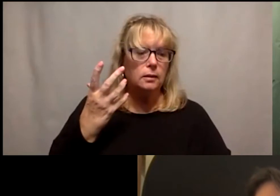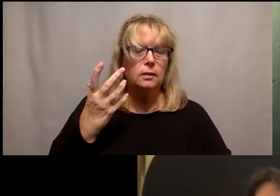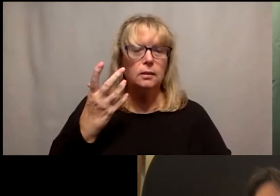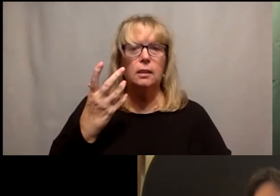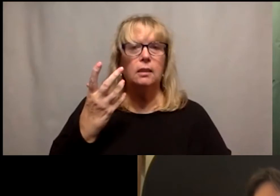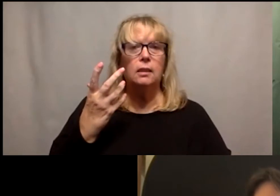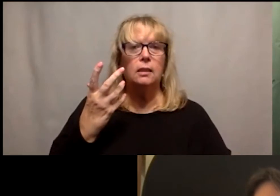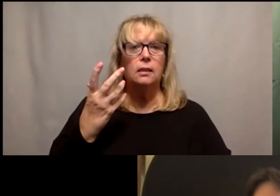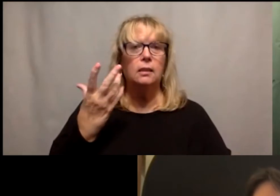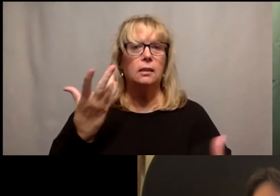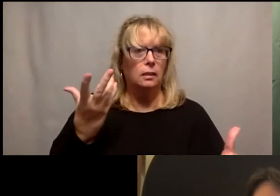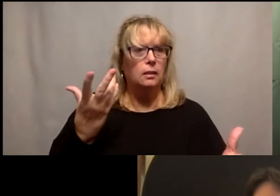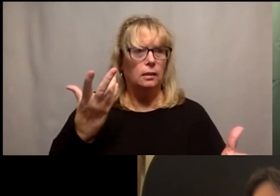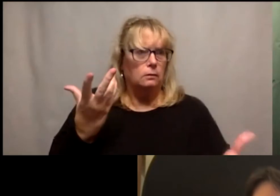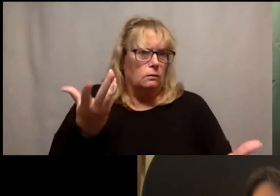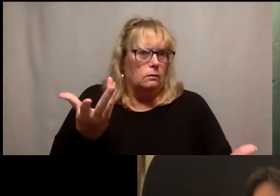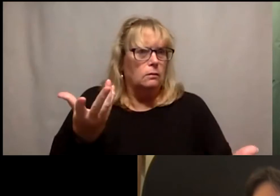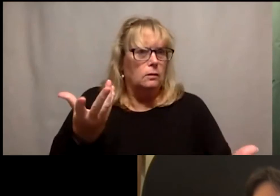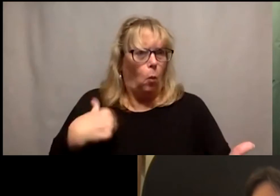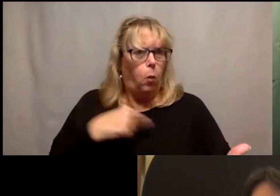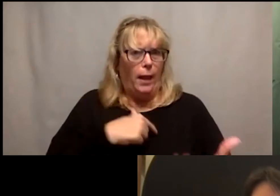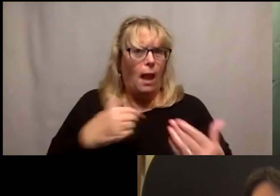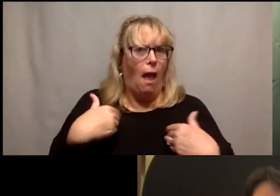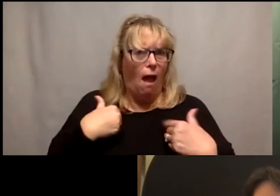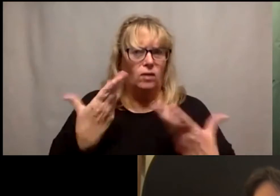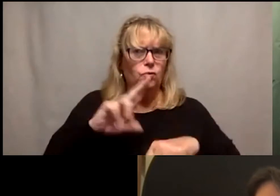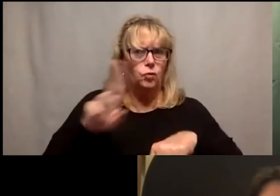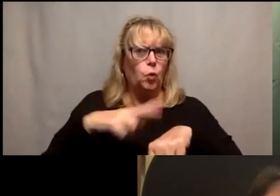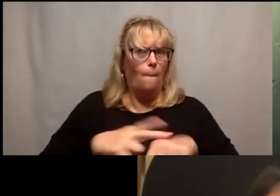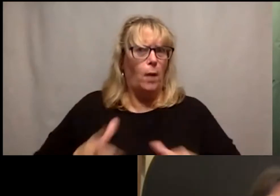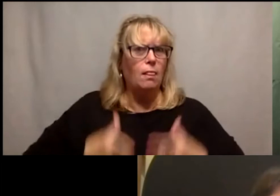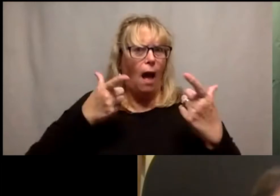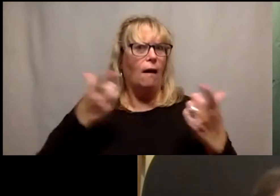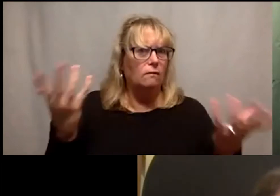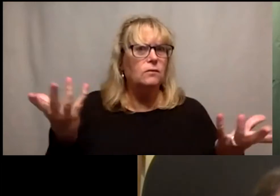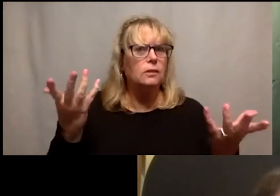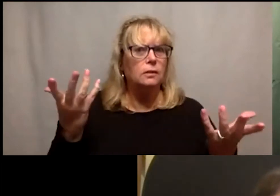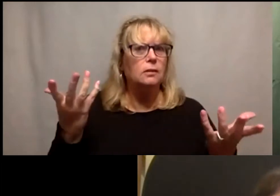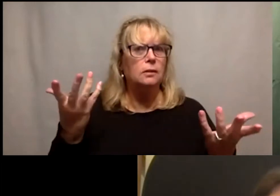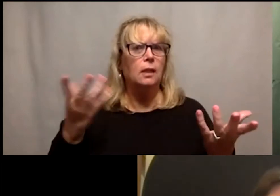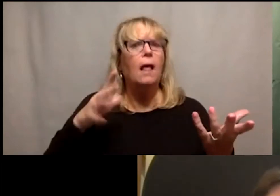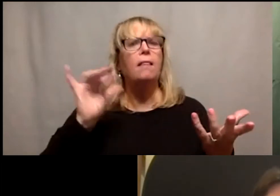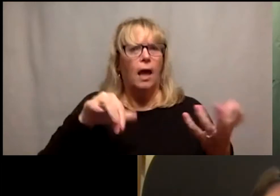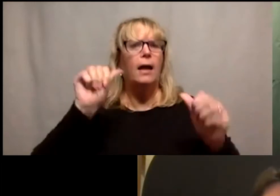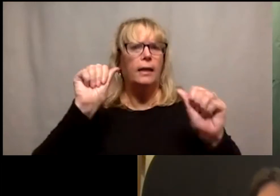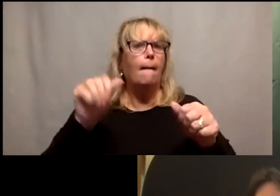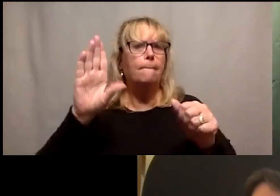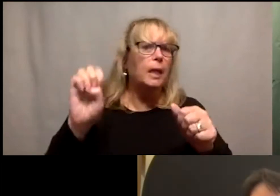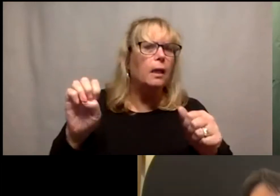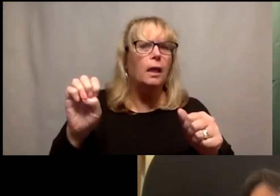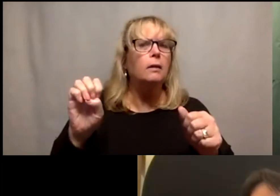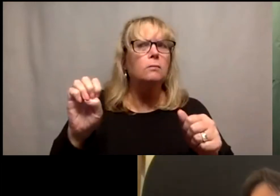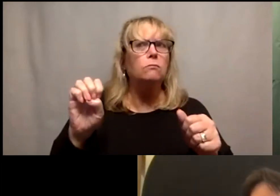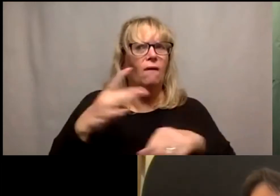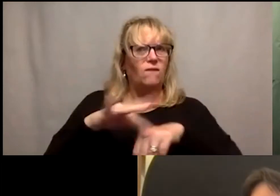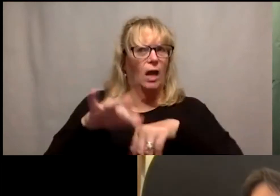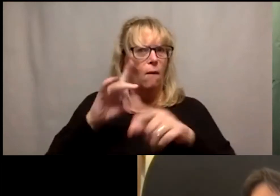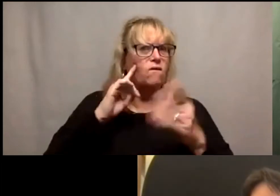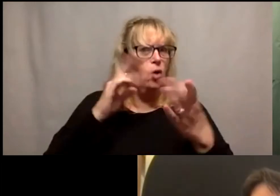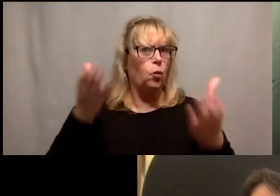we have lives. We're normal people. So it is something that can be there for you.